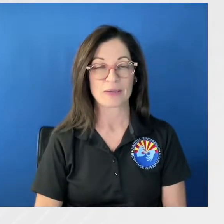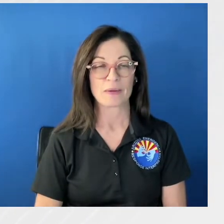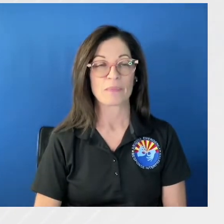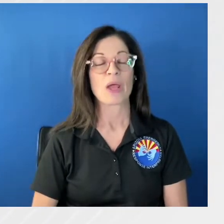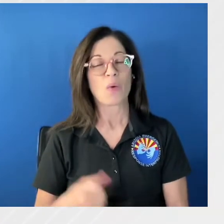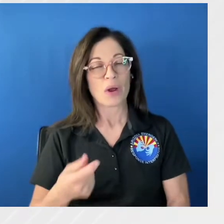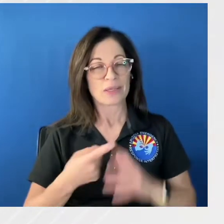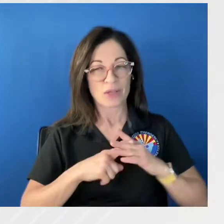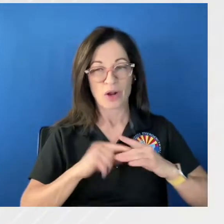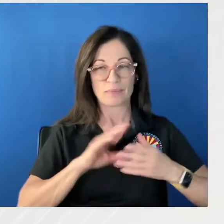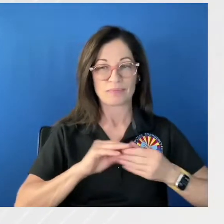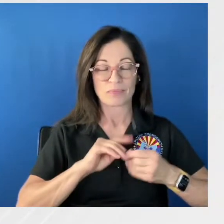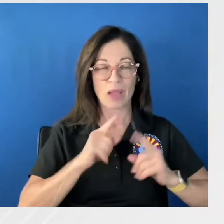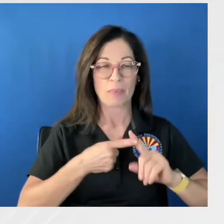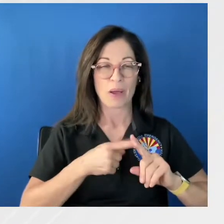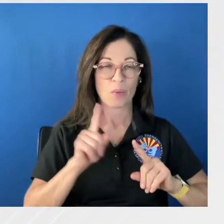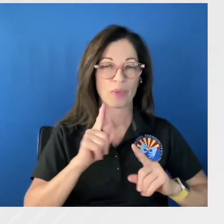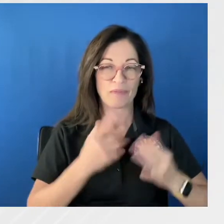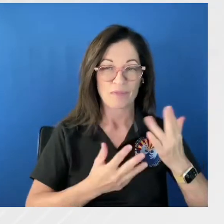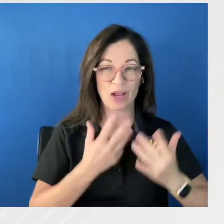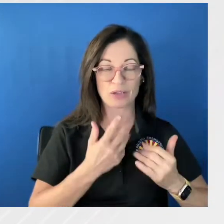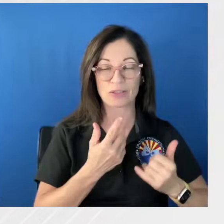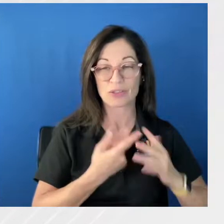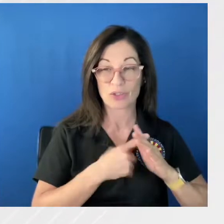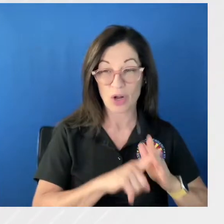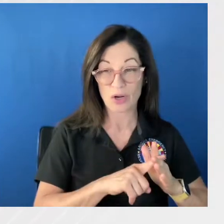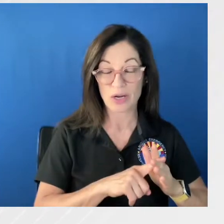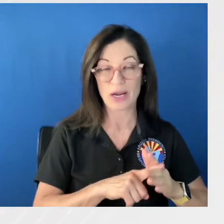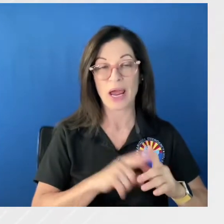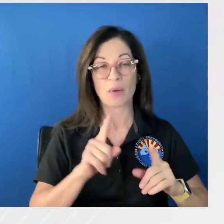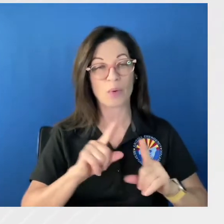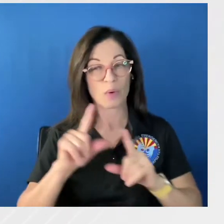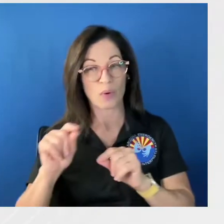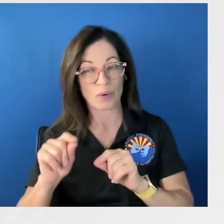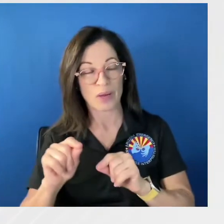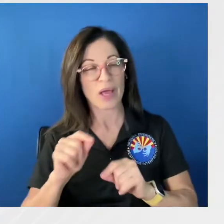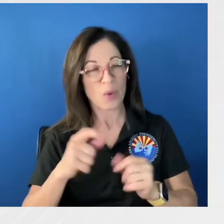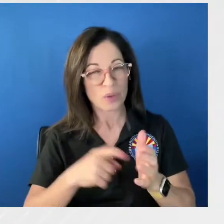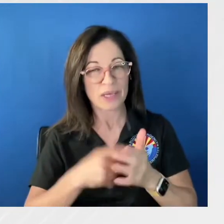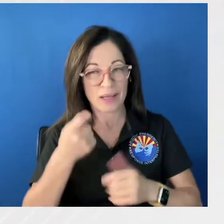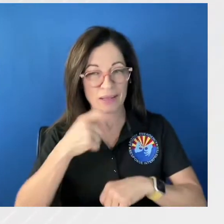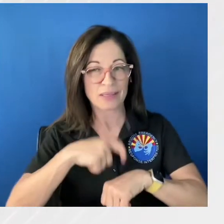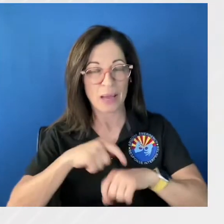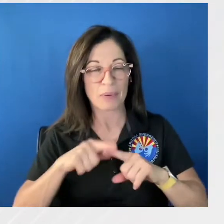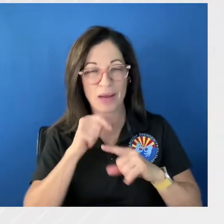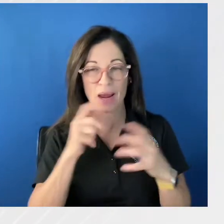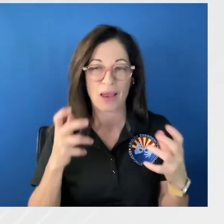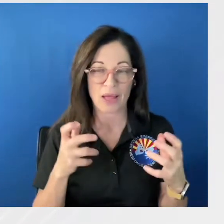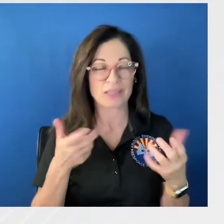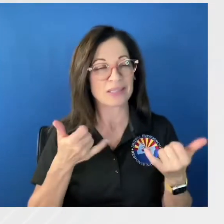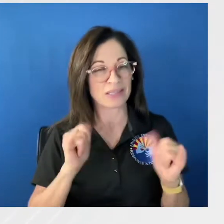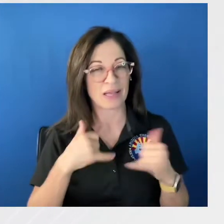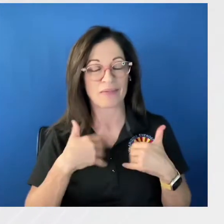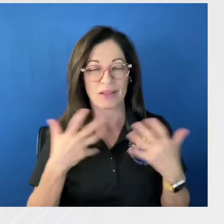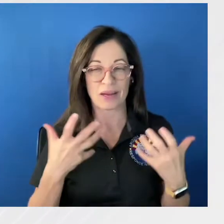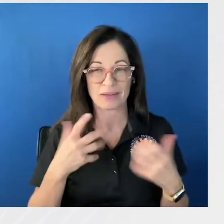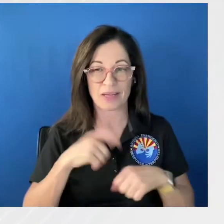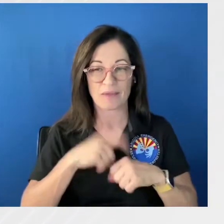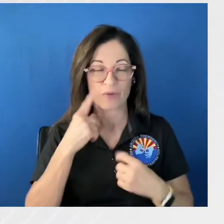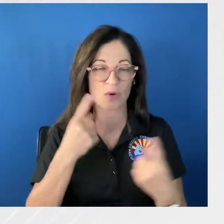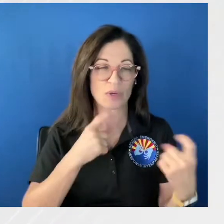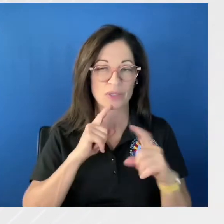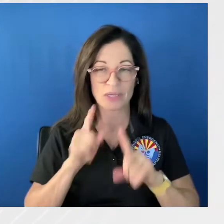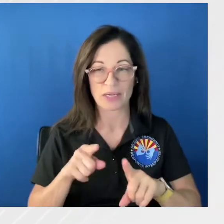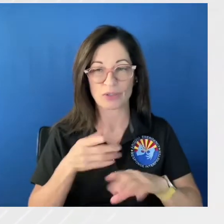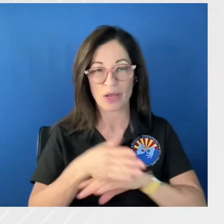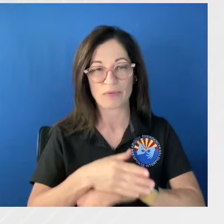and kind of get you to where we're going. So it's going to take a little bit, but not too long, I promise. A lot of time for questions and answers afterwards. So a